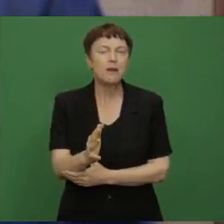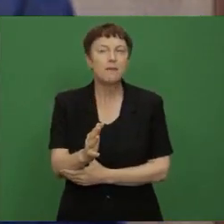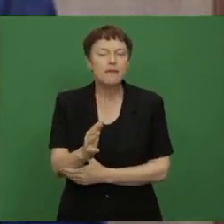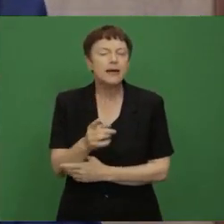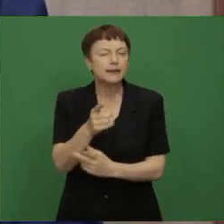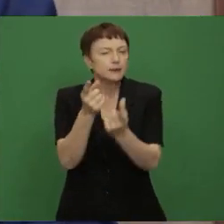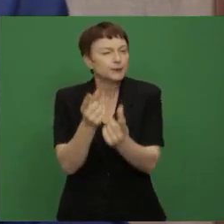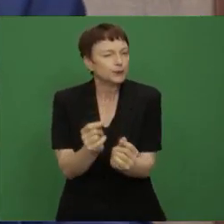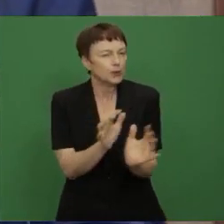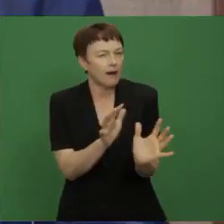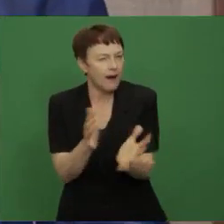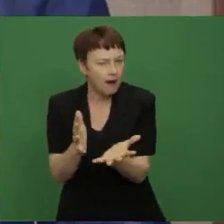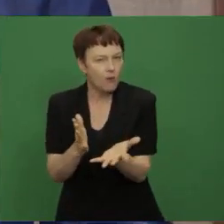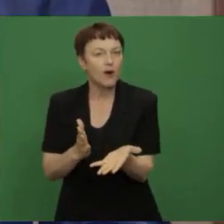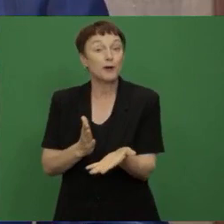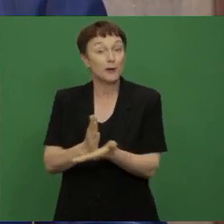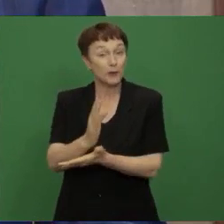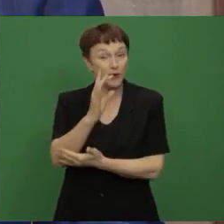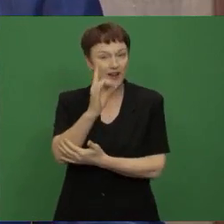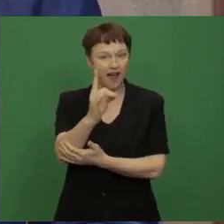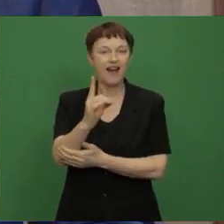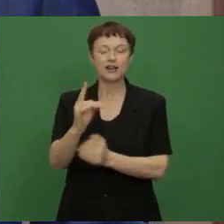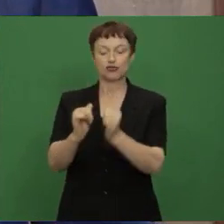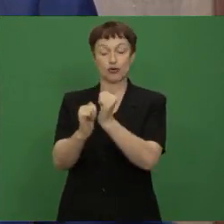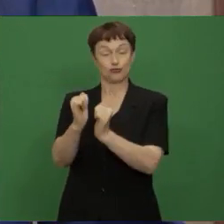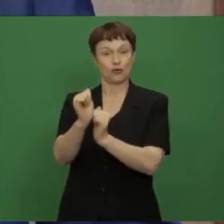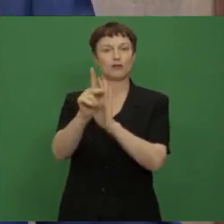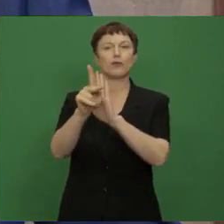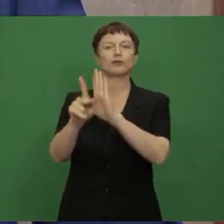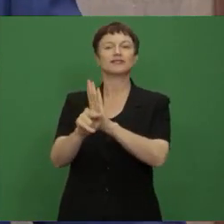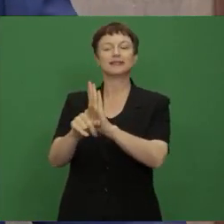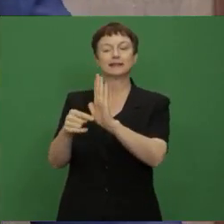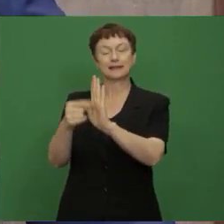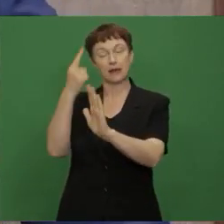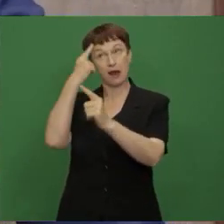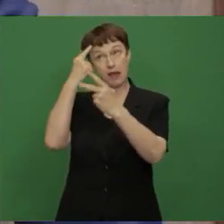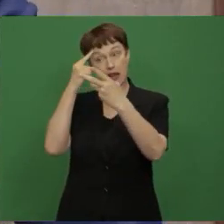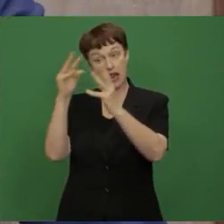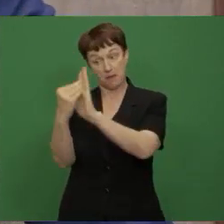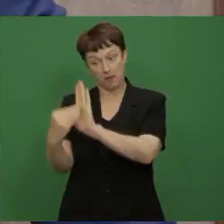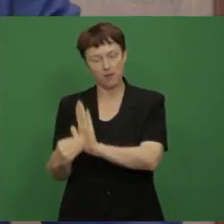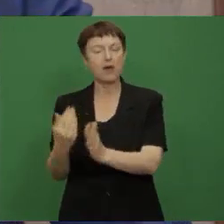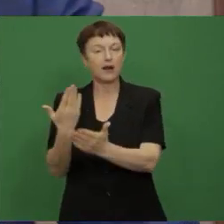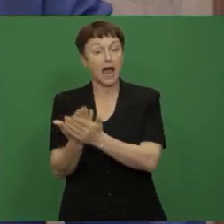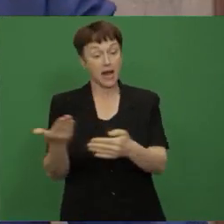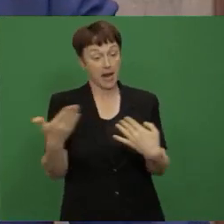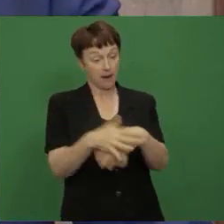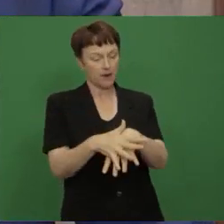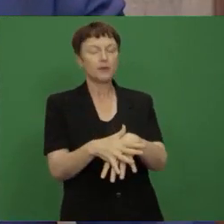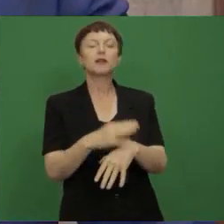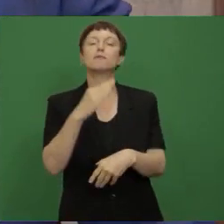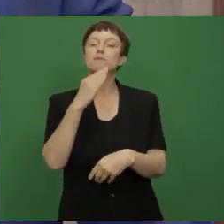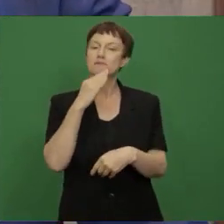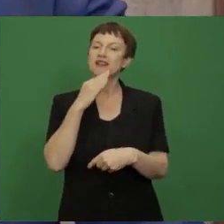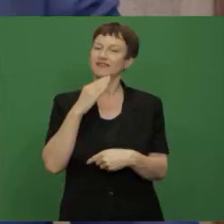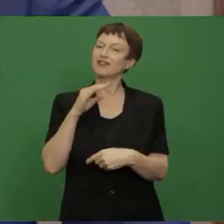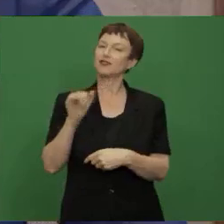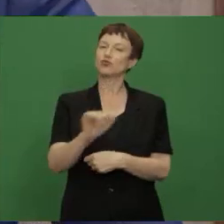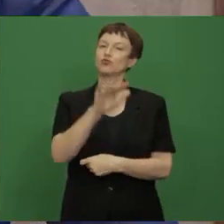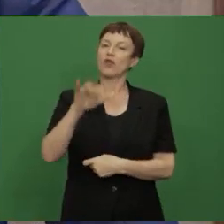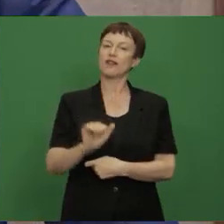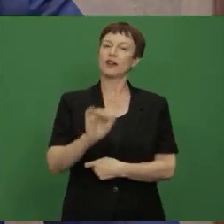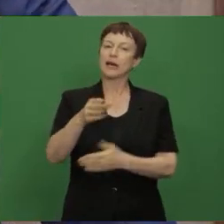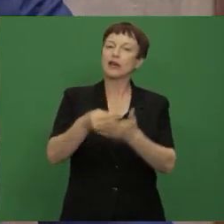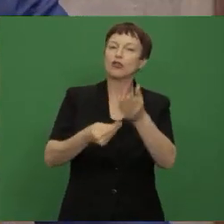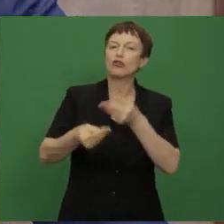policy initiatives that make a marked impact on the cost structure of the economy potential